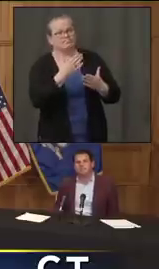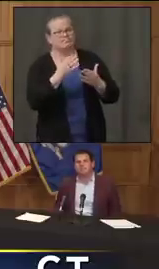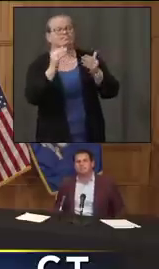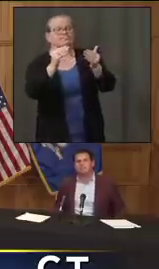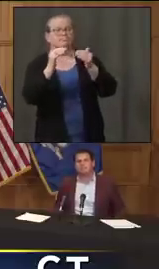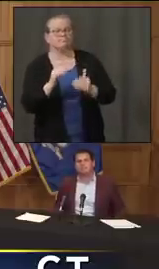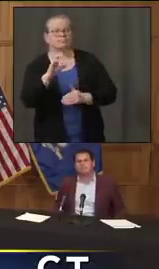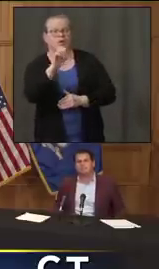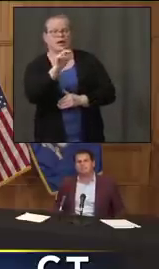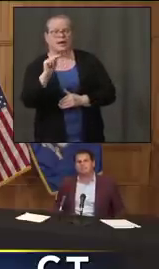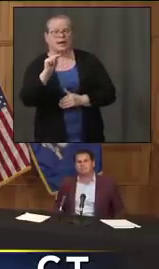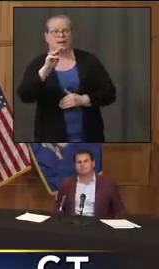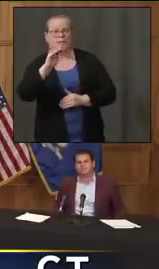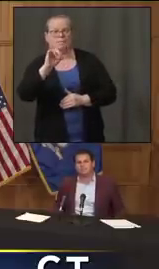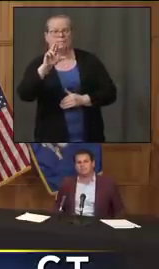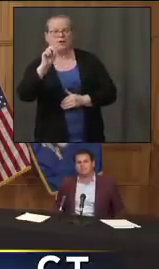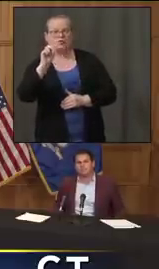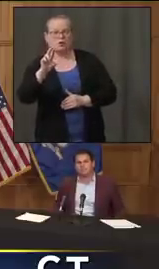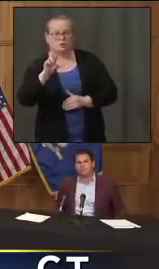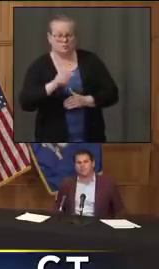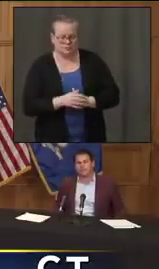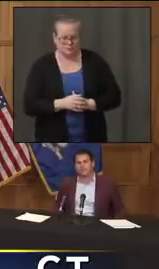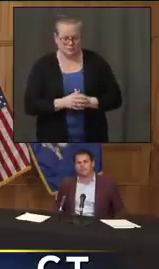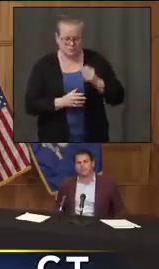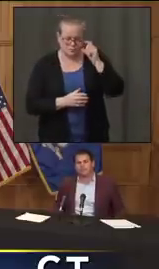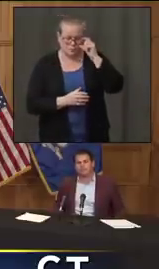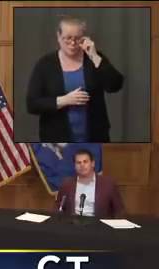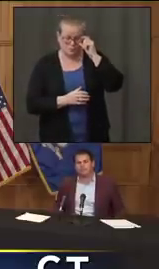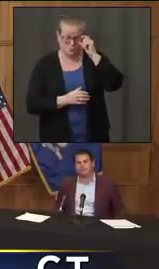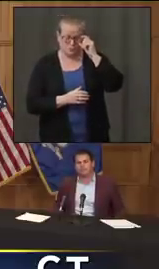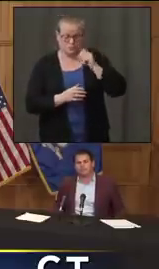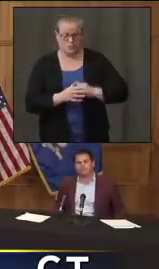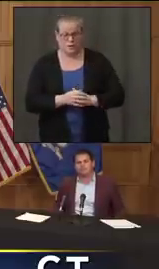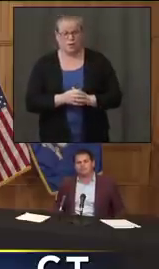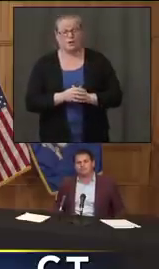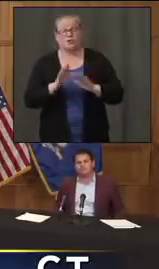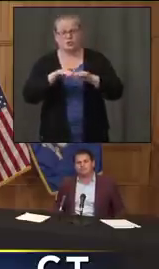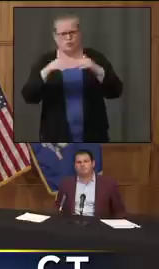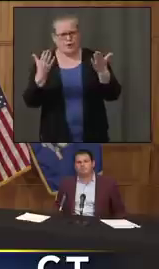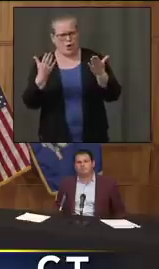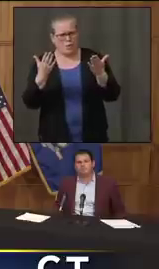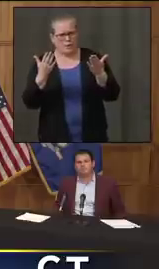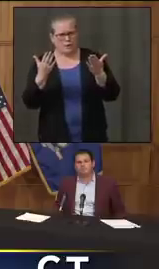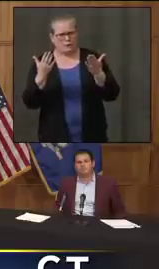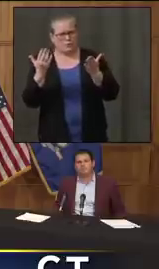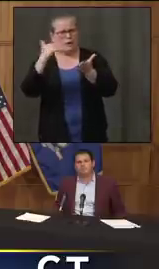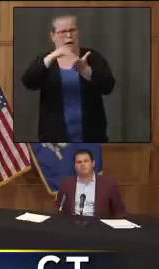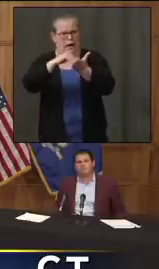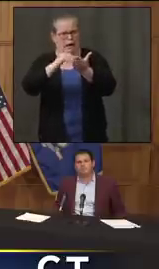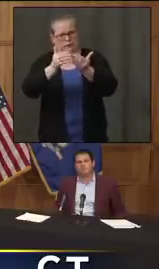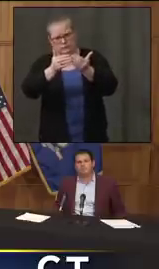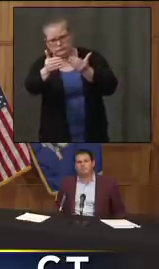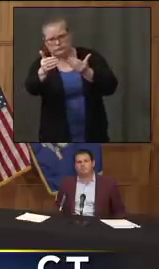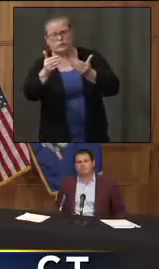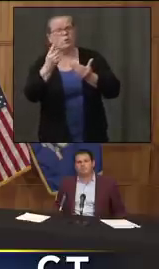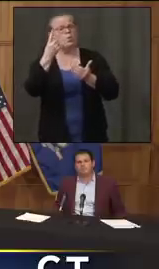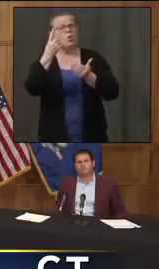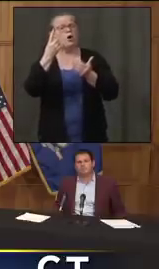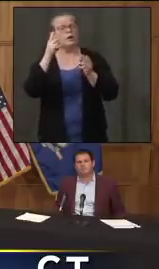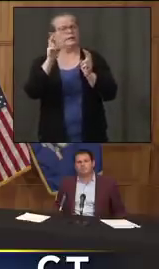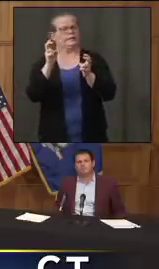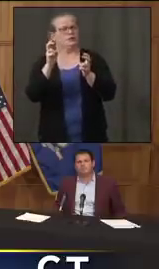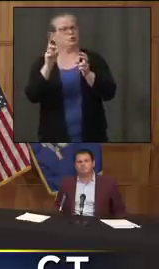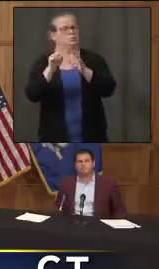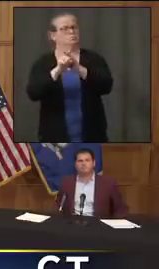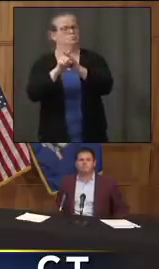As you reopen, obviously one of the issues you're going to be dealing with is the comfort of workers going back to